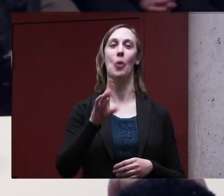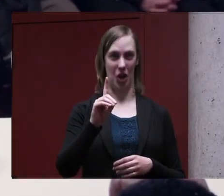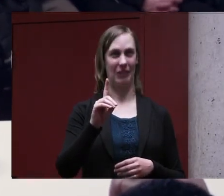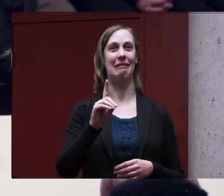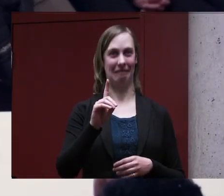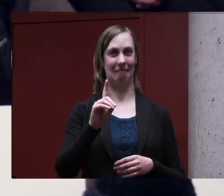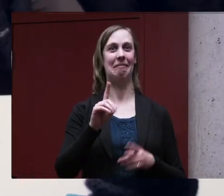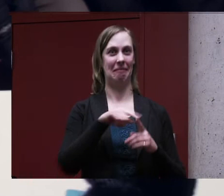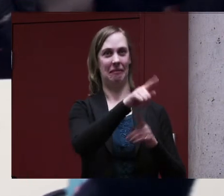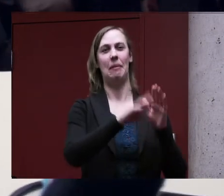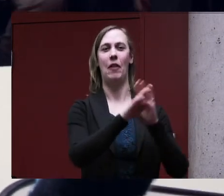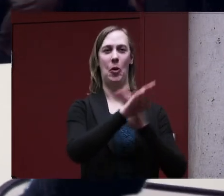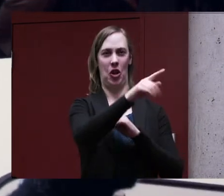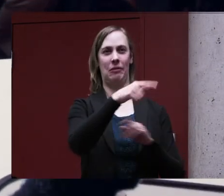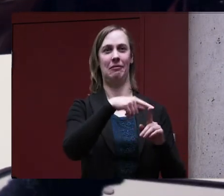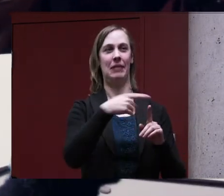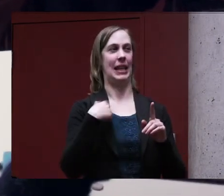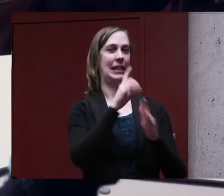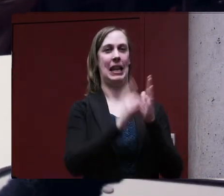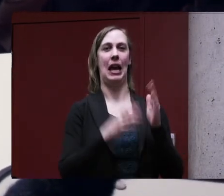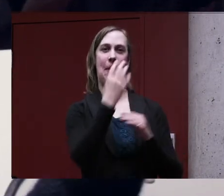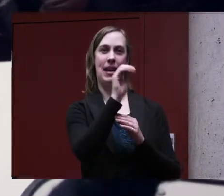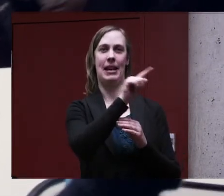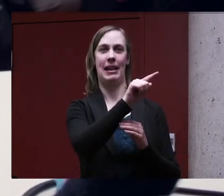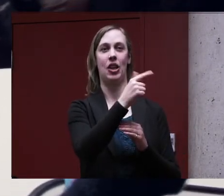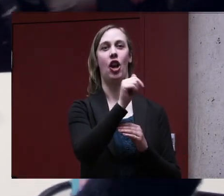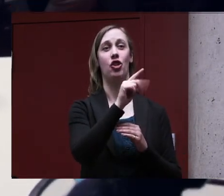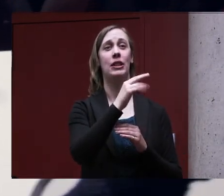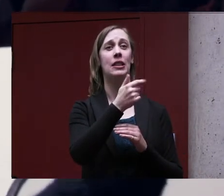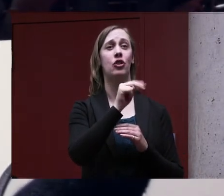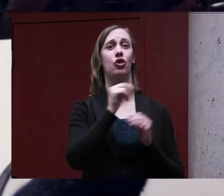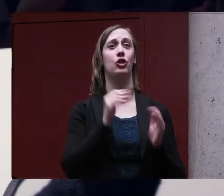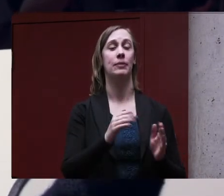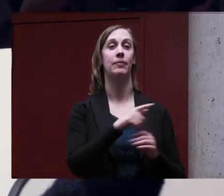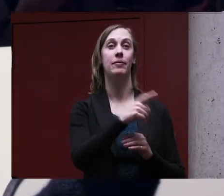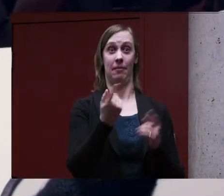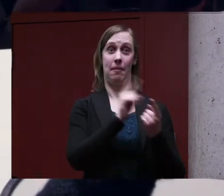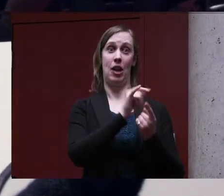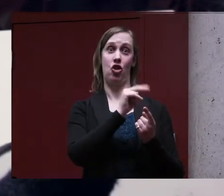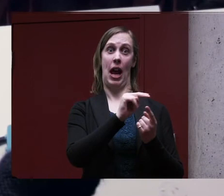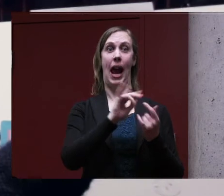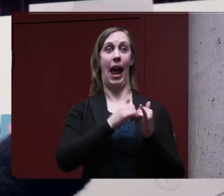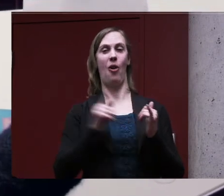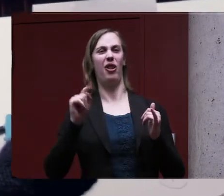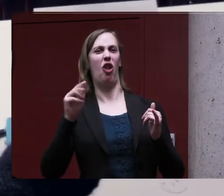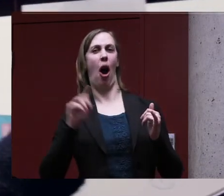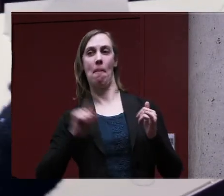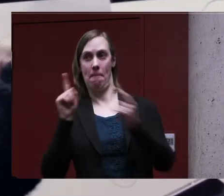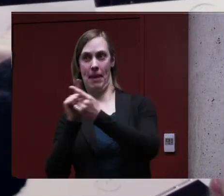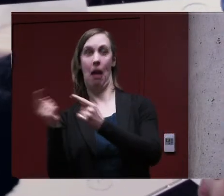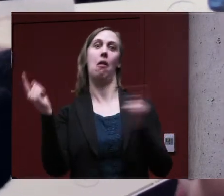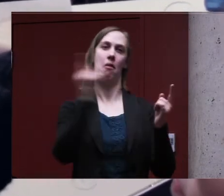build company. I happened to meet Jen through Tom, I don't know, 6 weeks or so ago. We're doing a